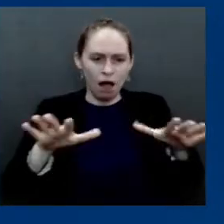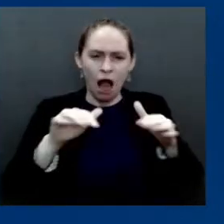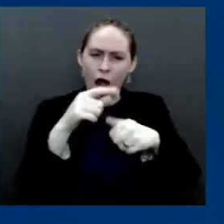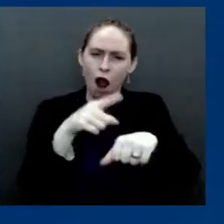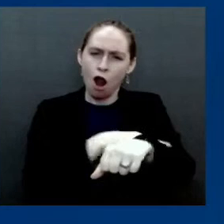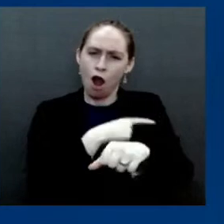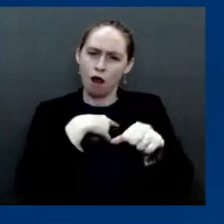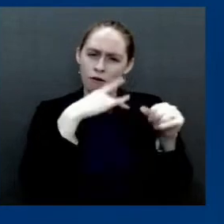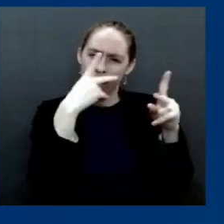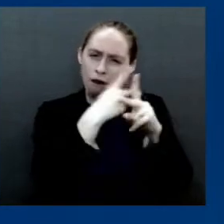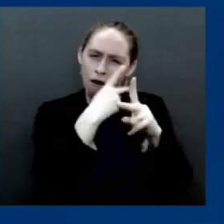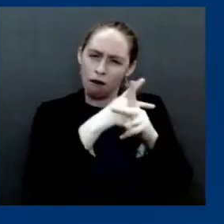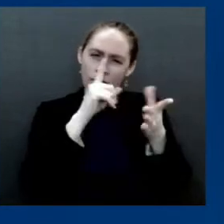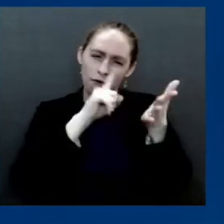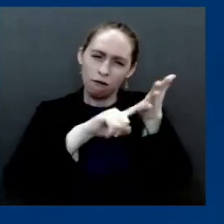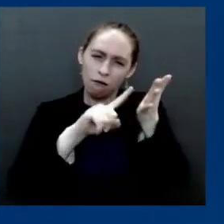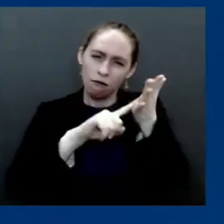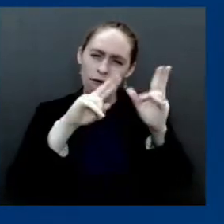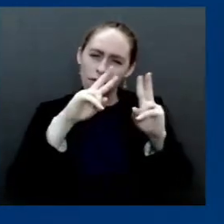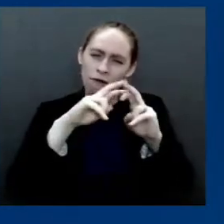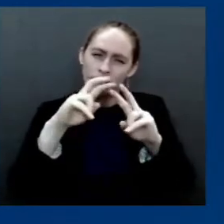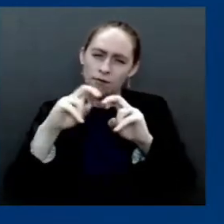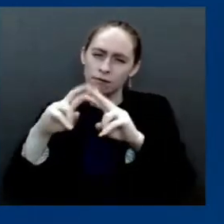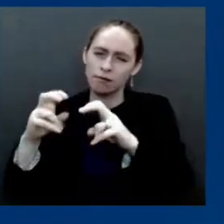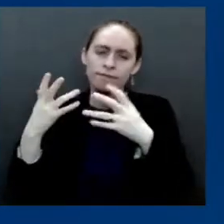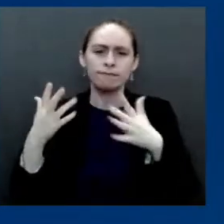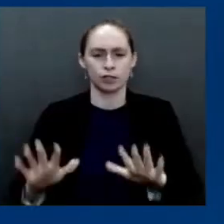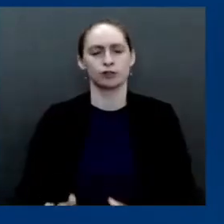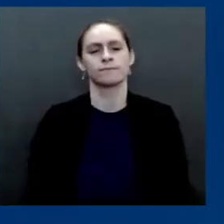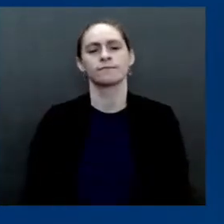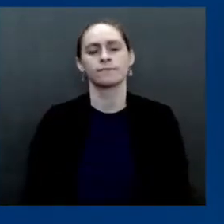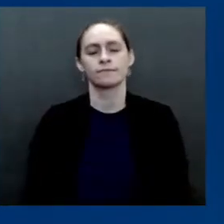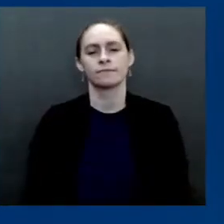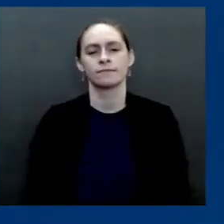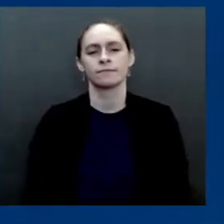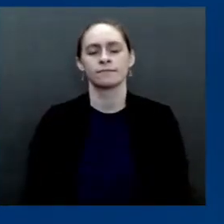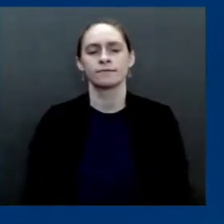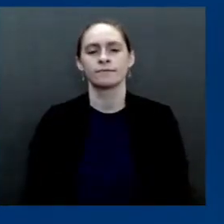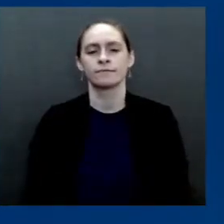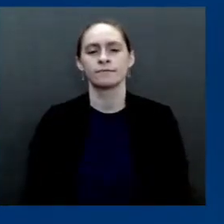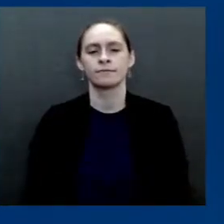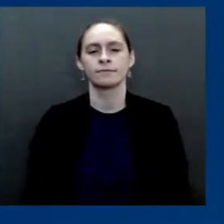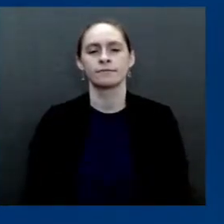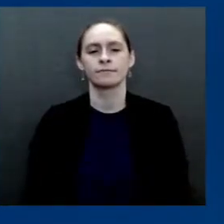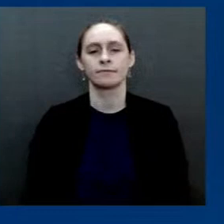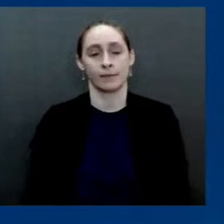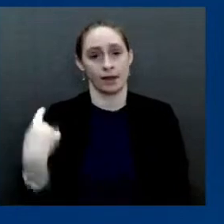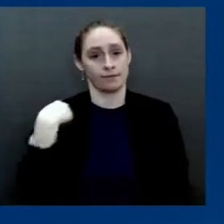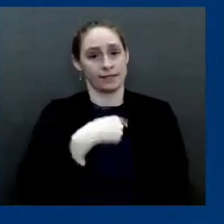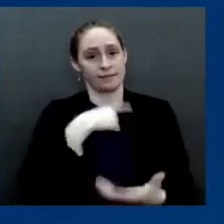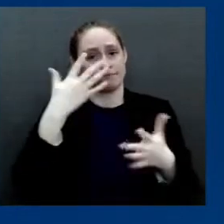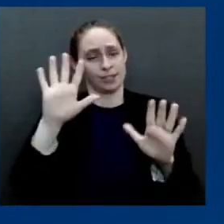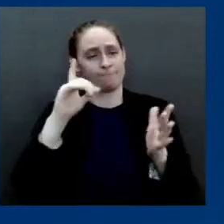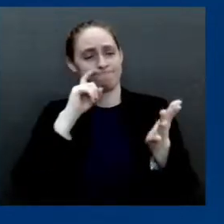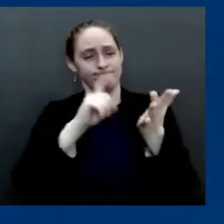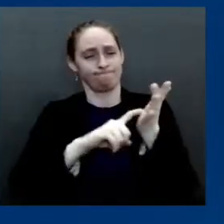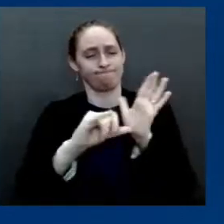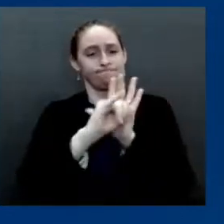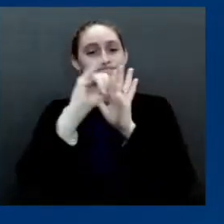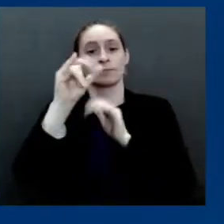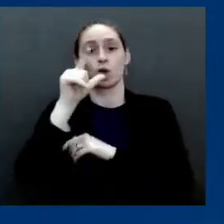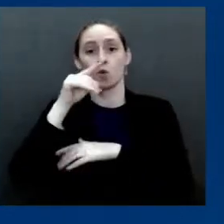days before symptoms develop and the 2 to 3 days after. After 5 days, the risk of ongoing